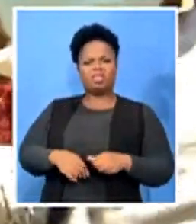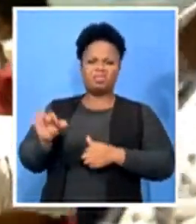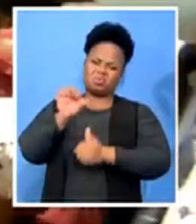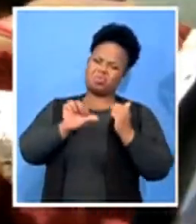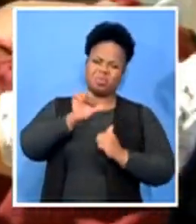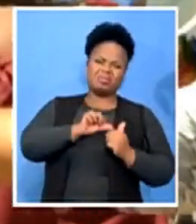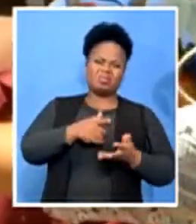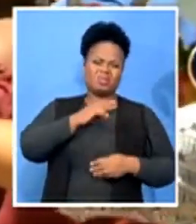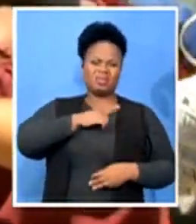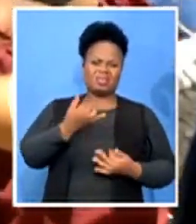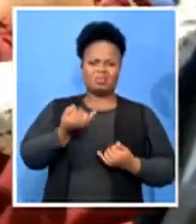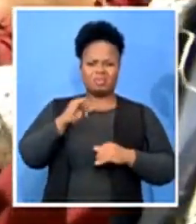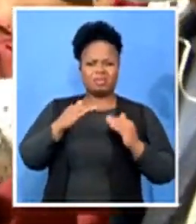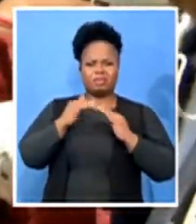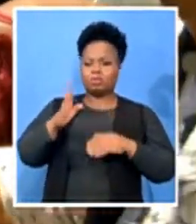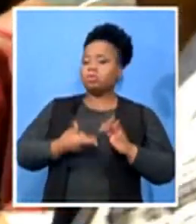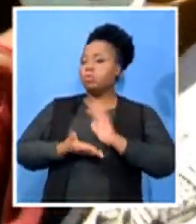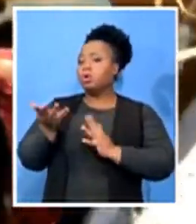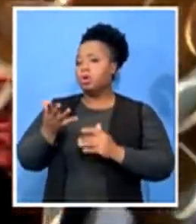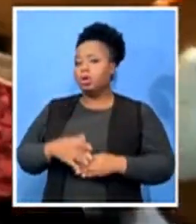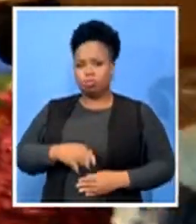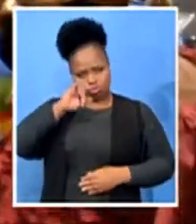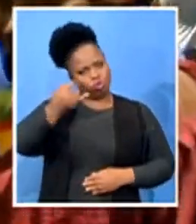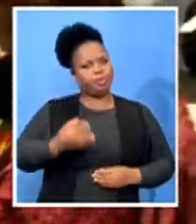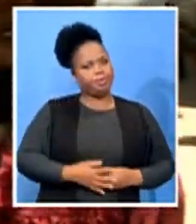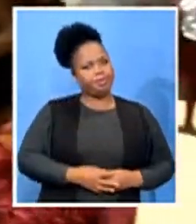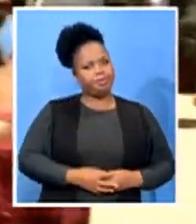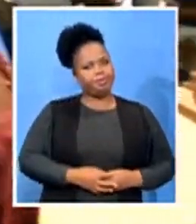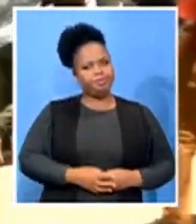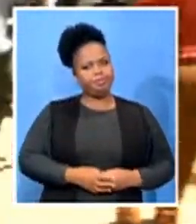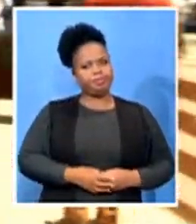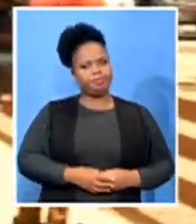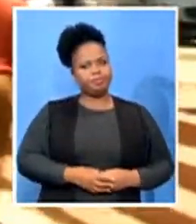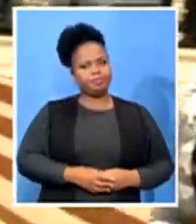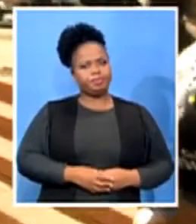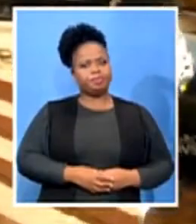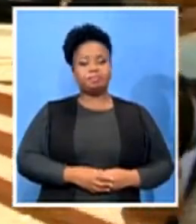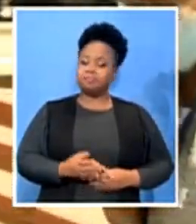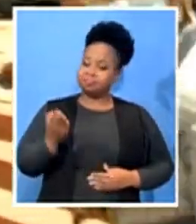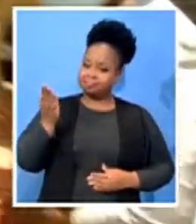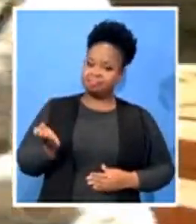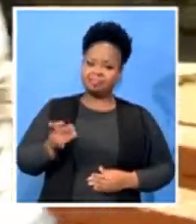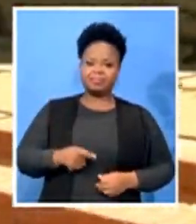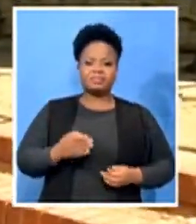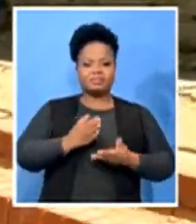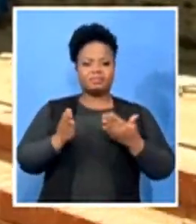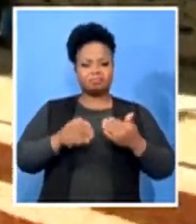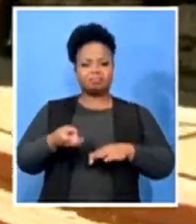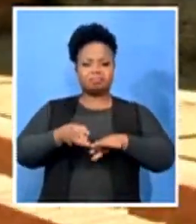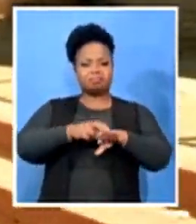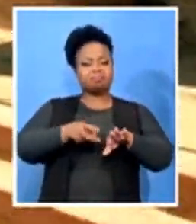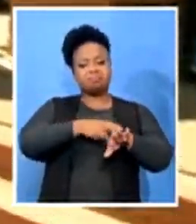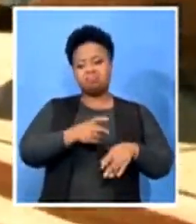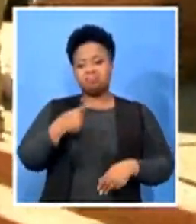to? To Johannesburg. To Johannesburg. Yes. That is some of the commuters saying to us that he is not happy